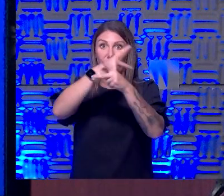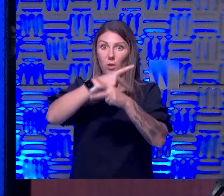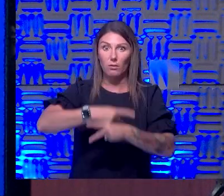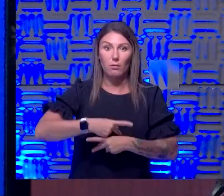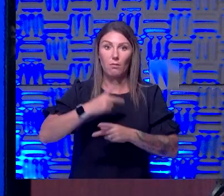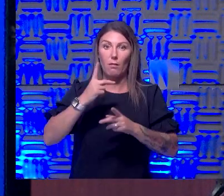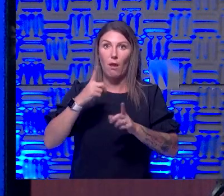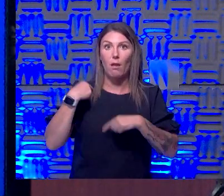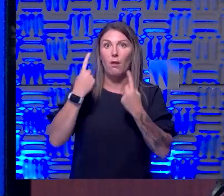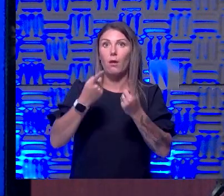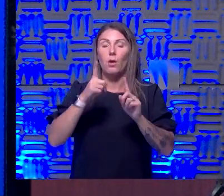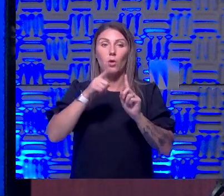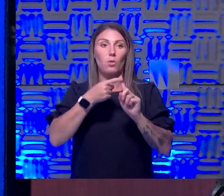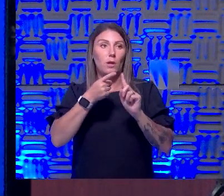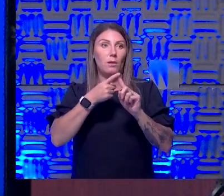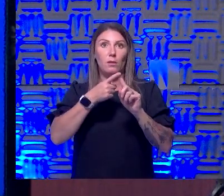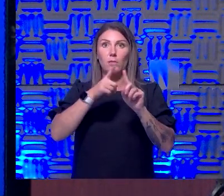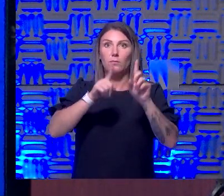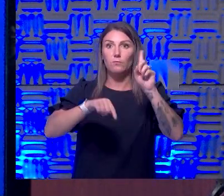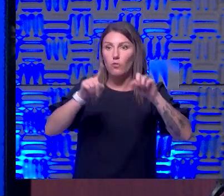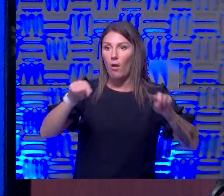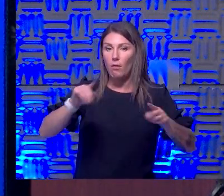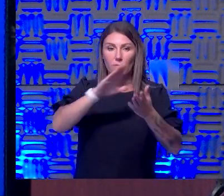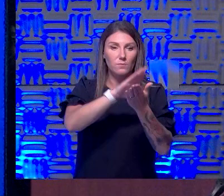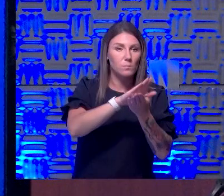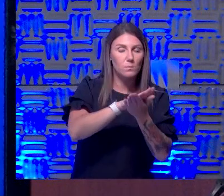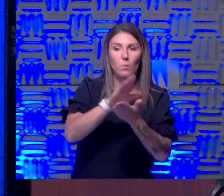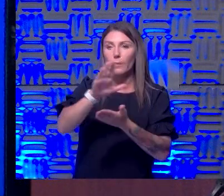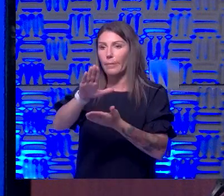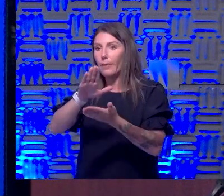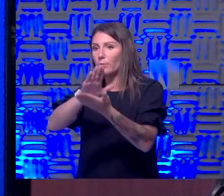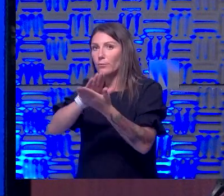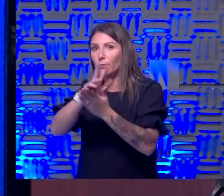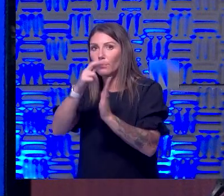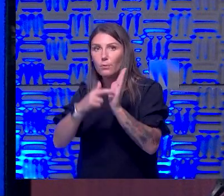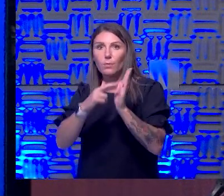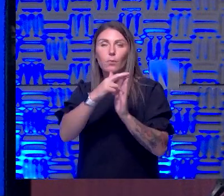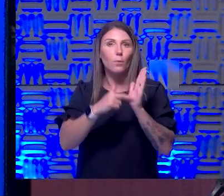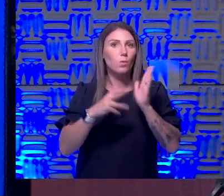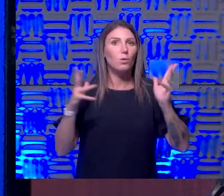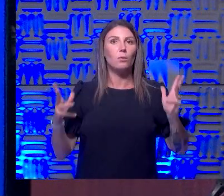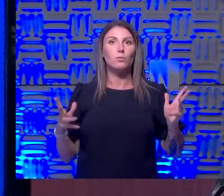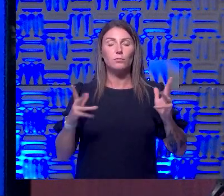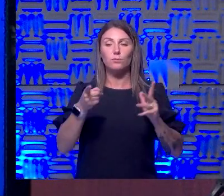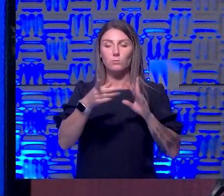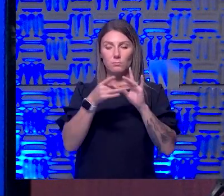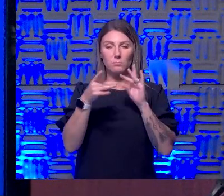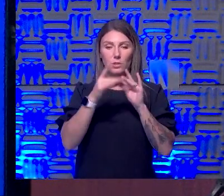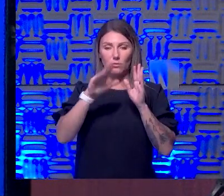they go from school to school. And what you mentioned, the whole thing about